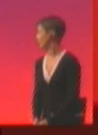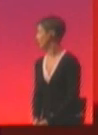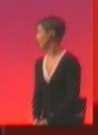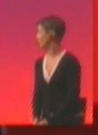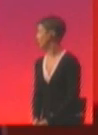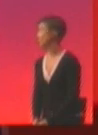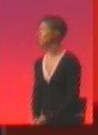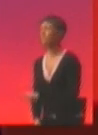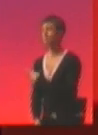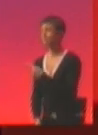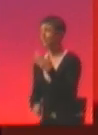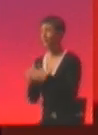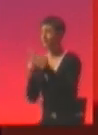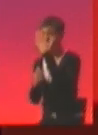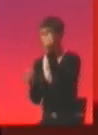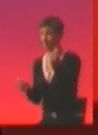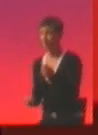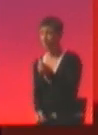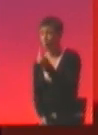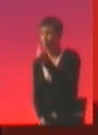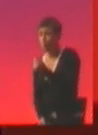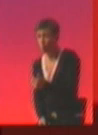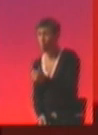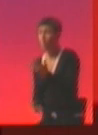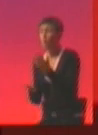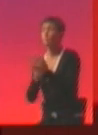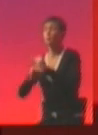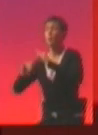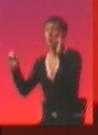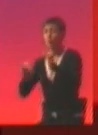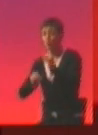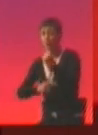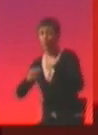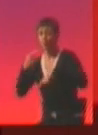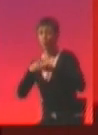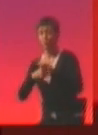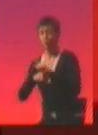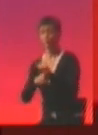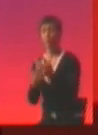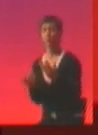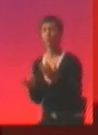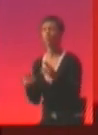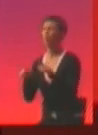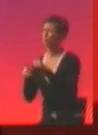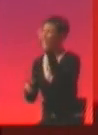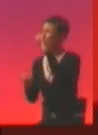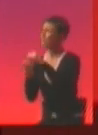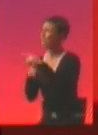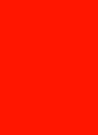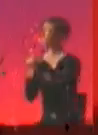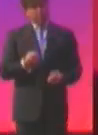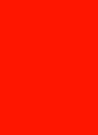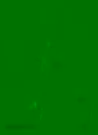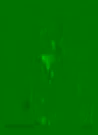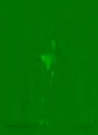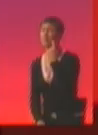And Conference, never forget how close we came to catastrophe last year. And never forget, too, how easy it